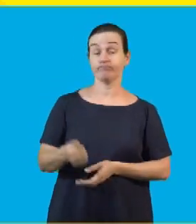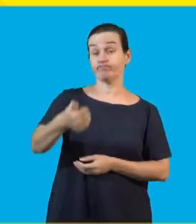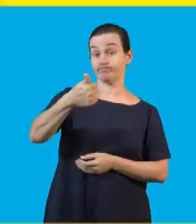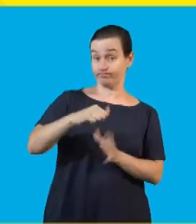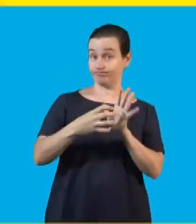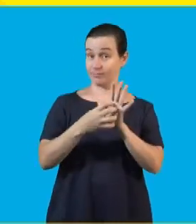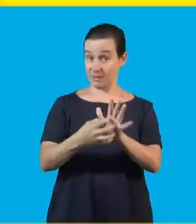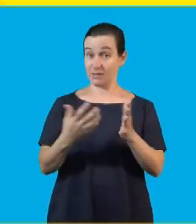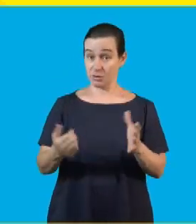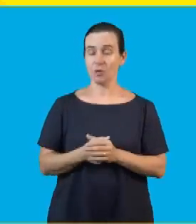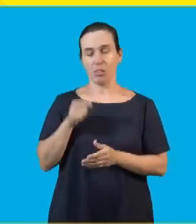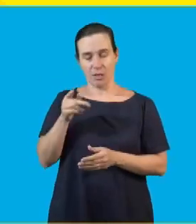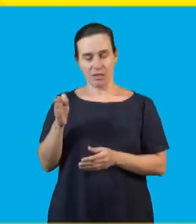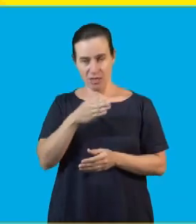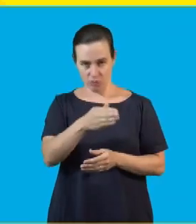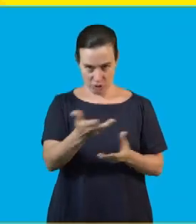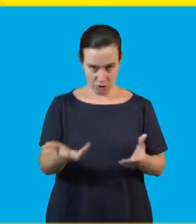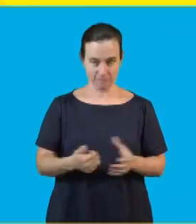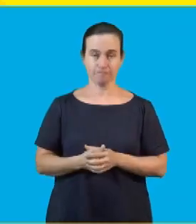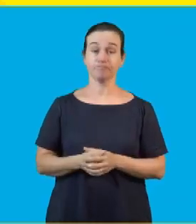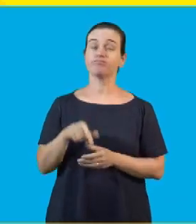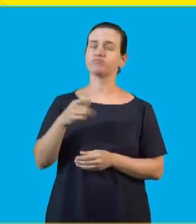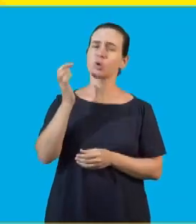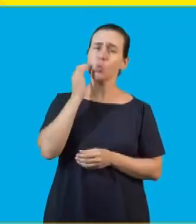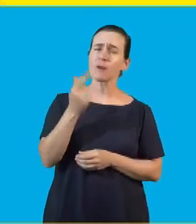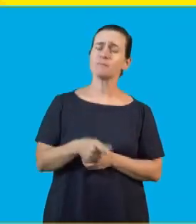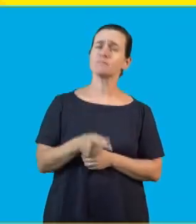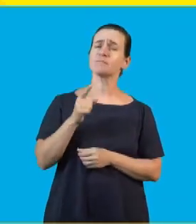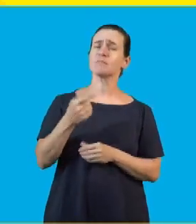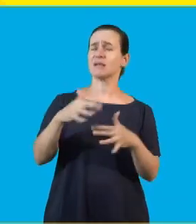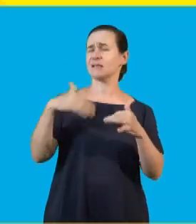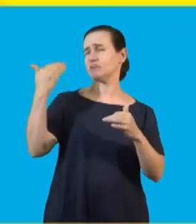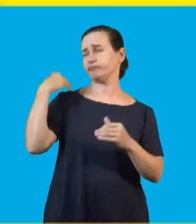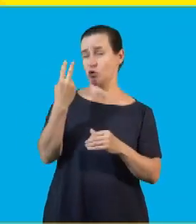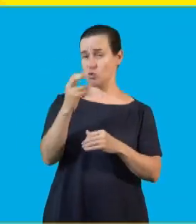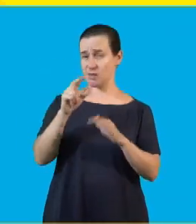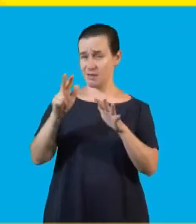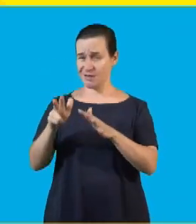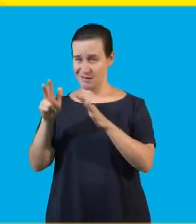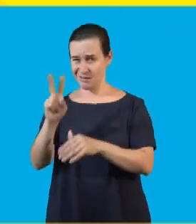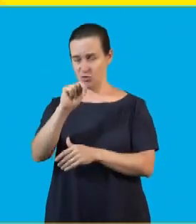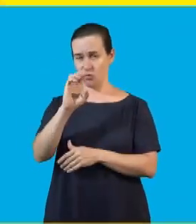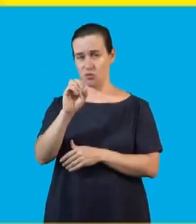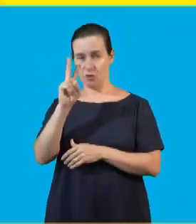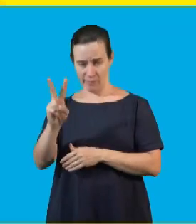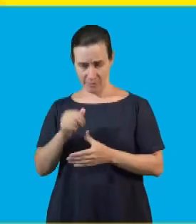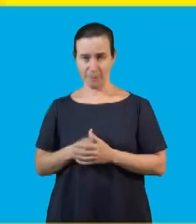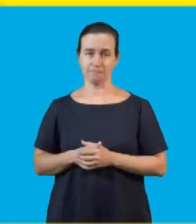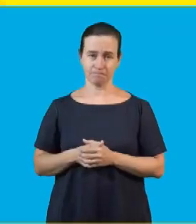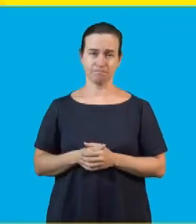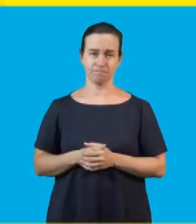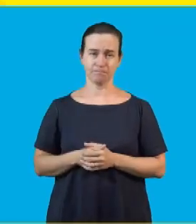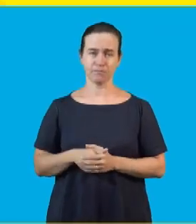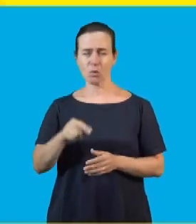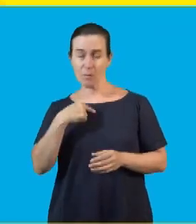The next example will also be on directions, and this is from November 2018, question